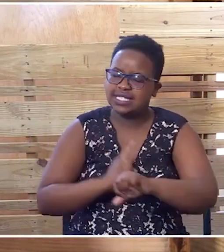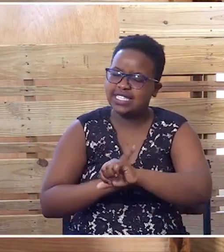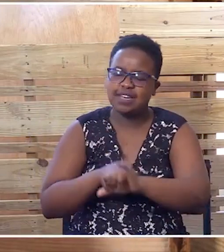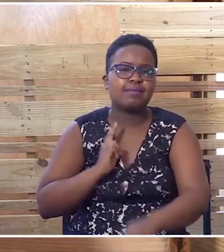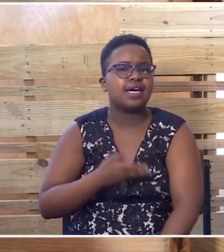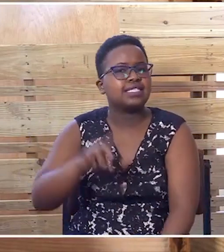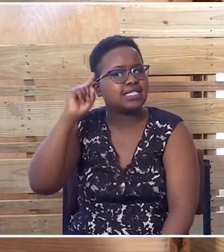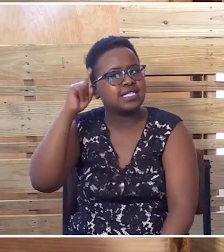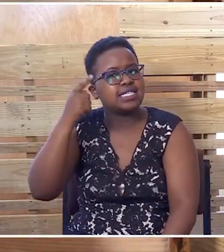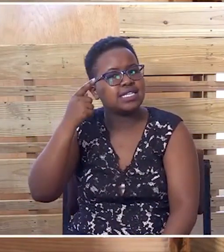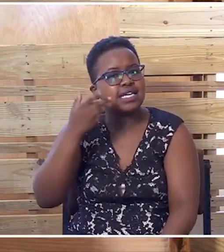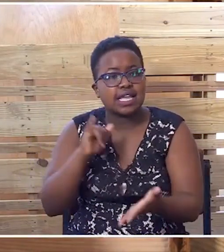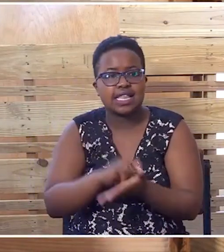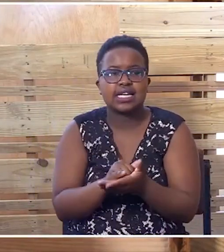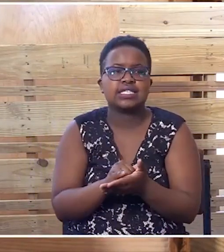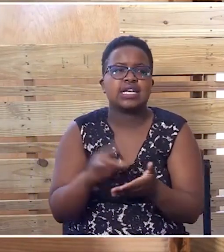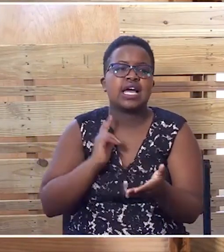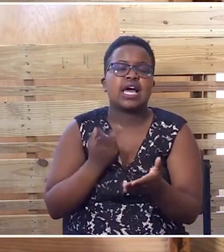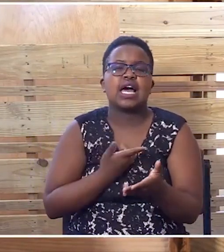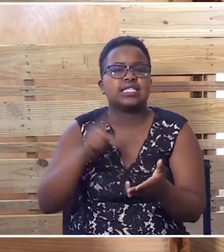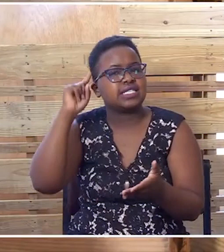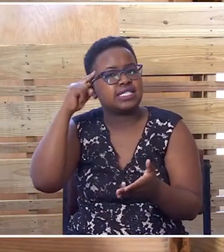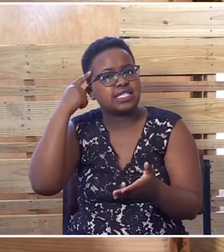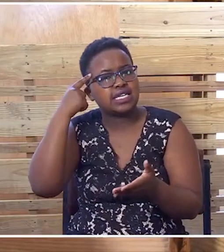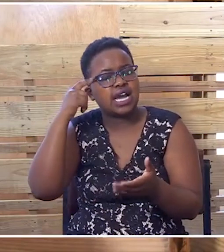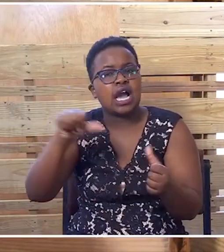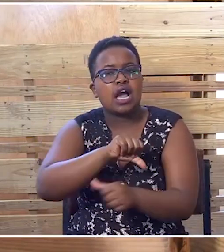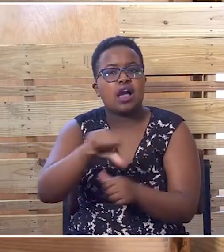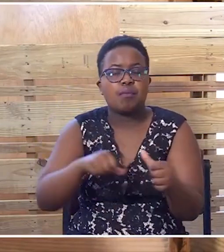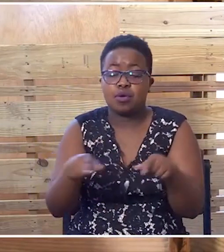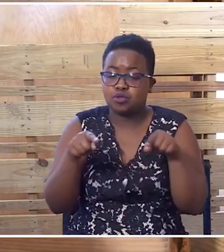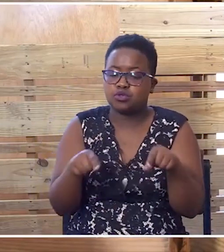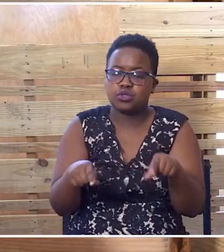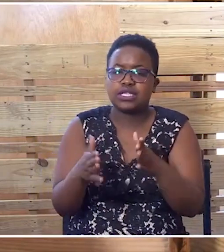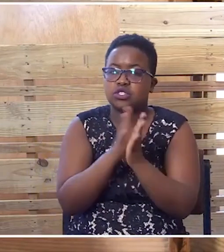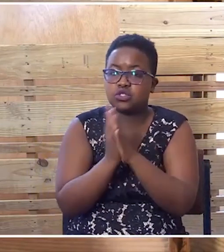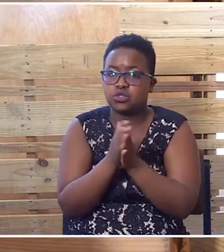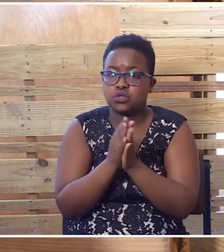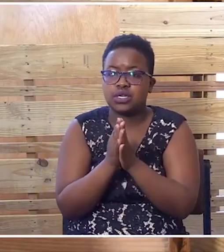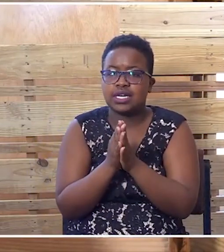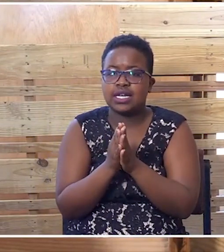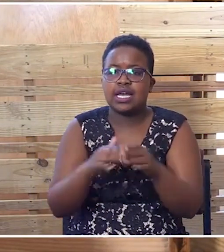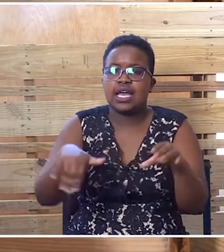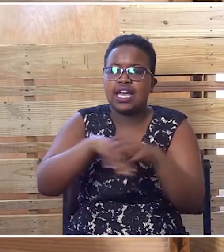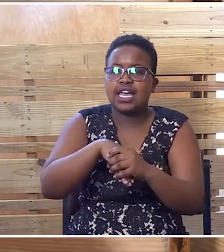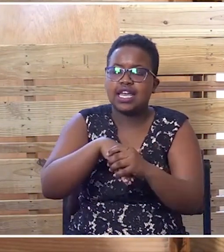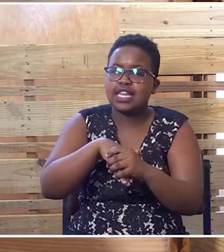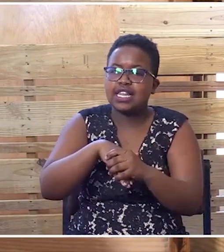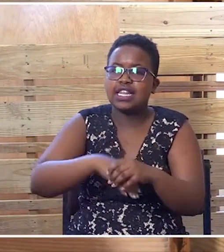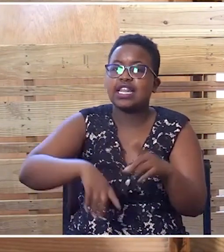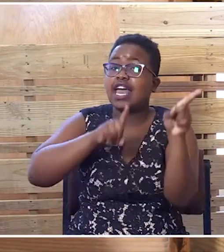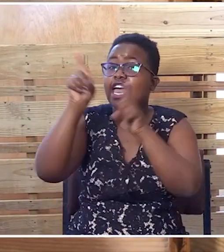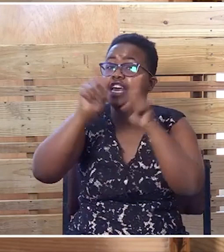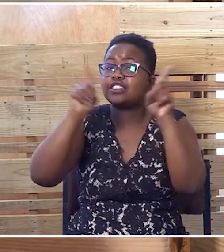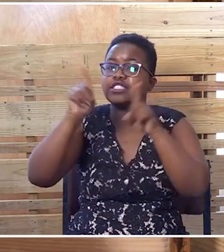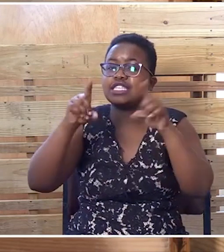that, think about the story in our today's story in Exodus chapter 19,